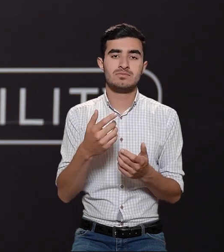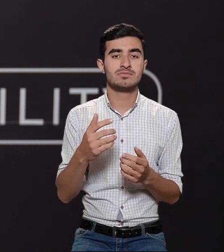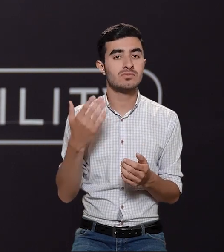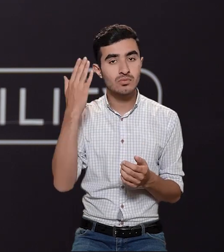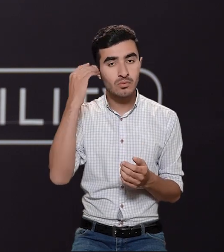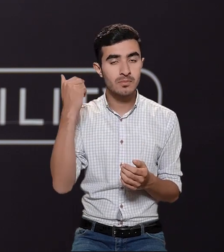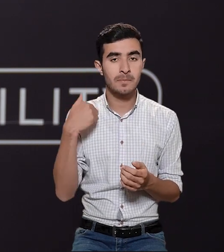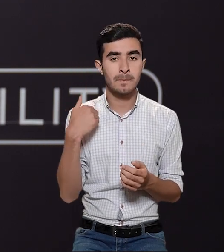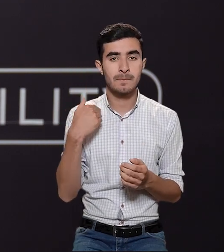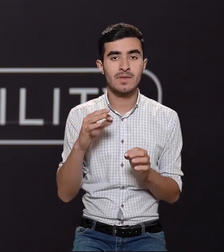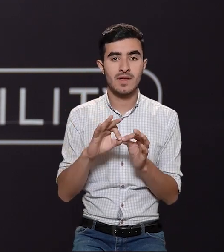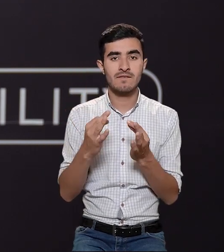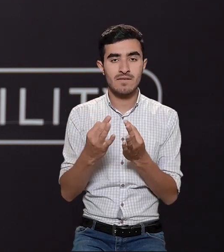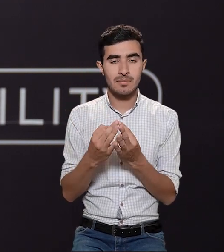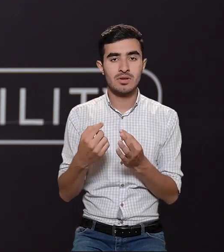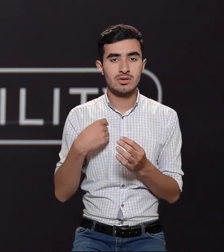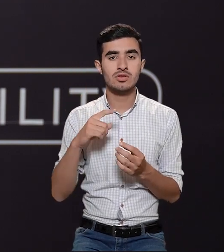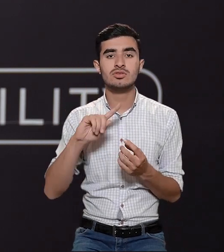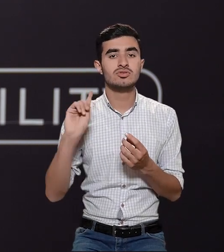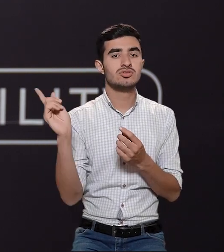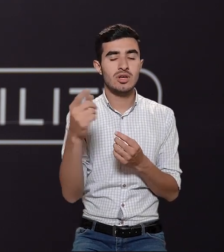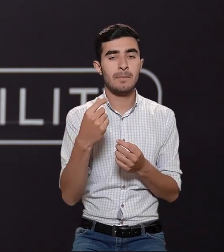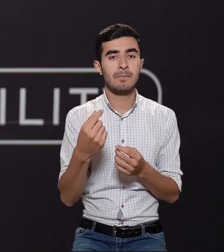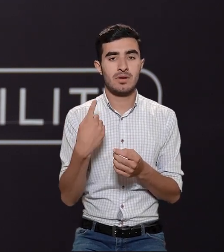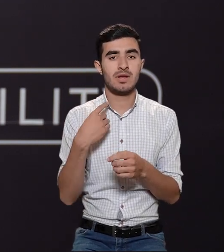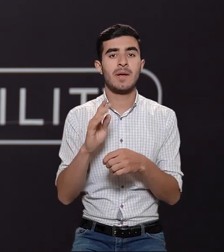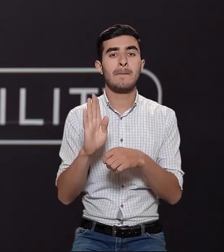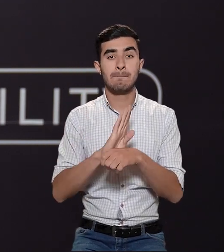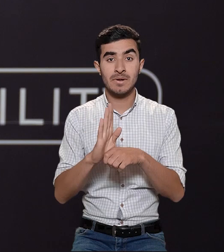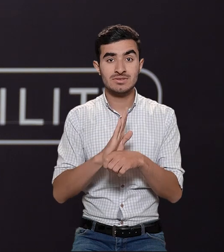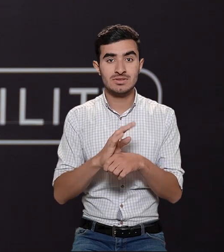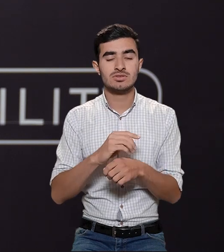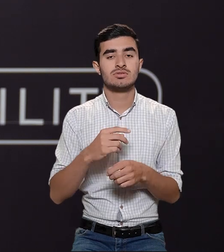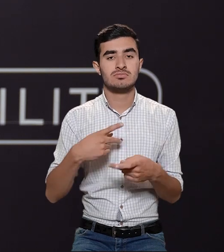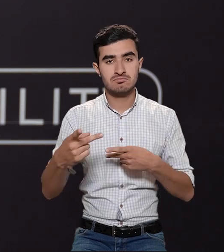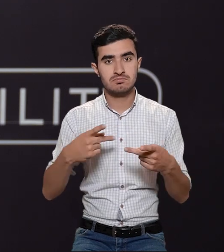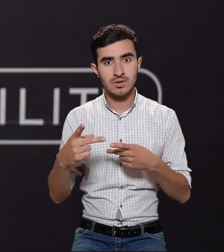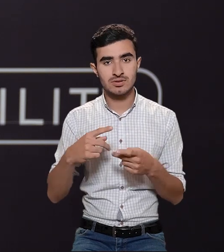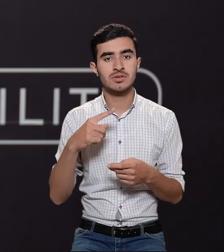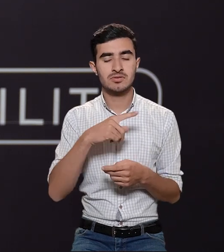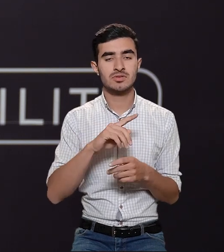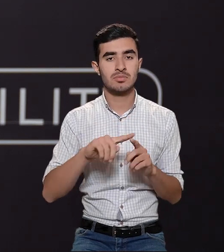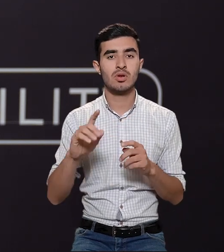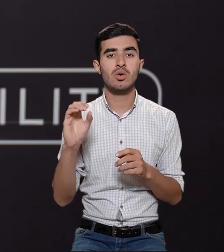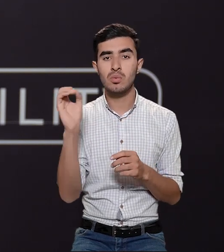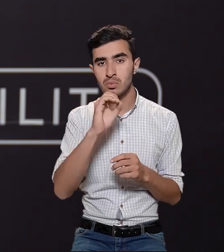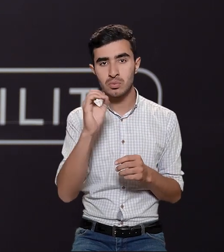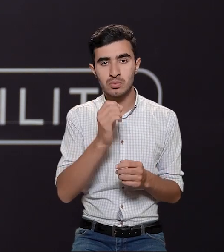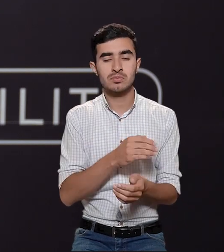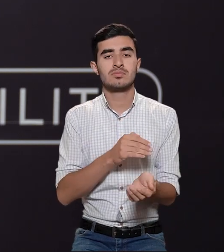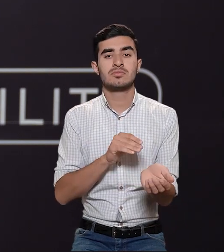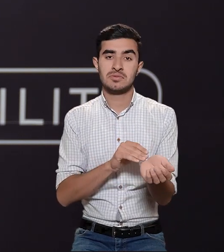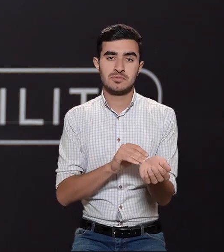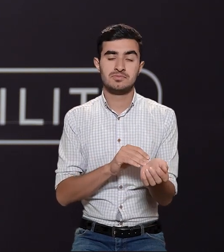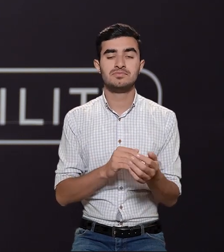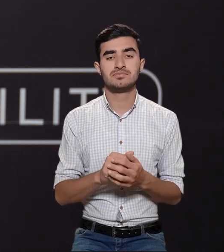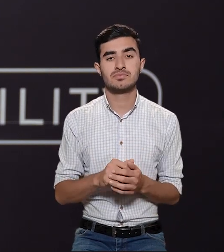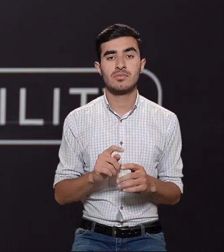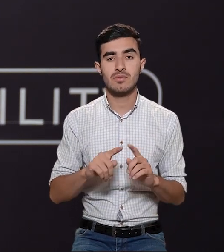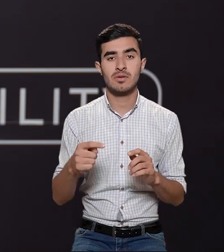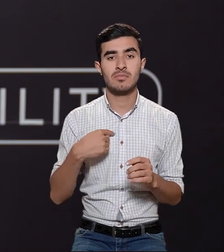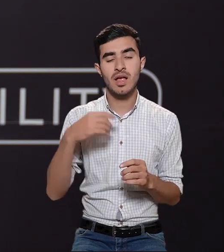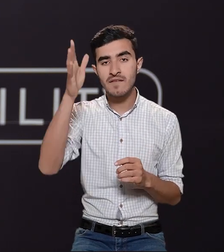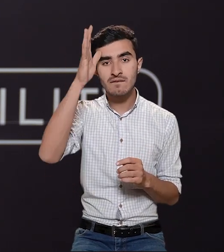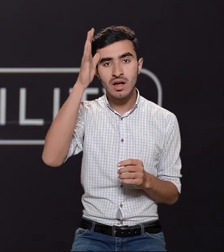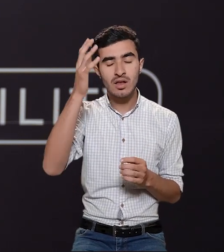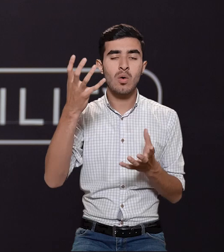background where everybody was in a business and there was no concept of becoming, going into medicine. But my father